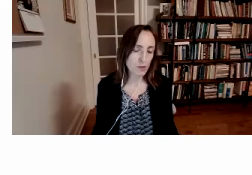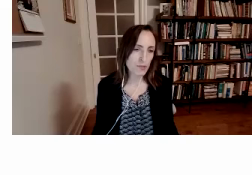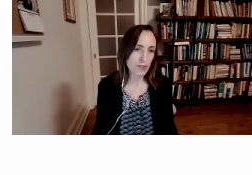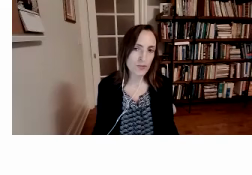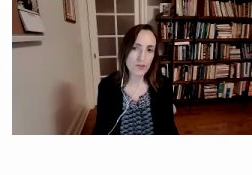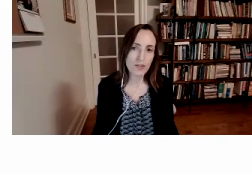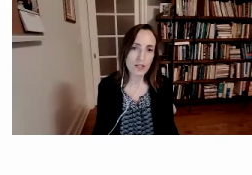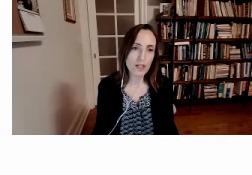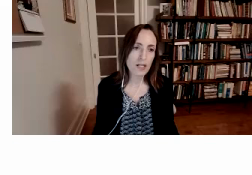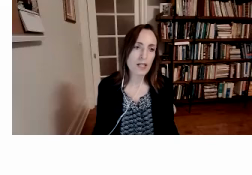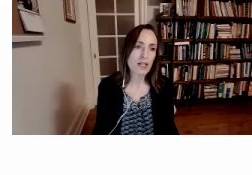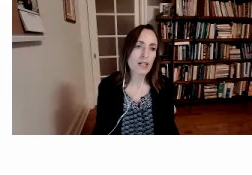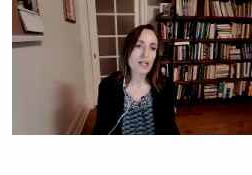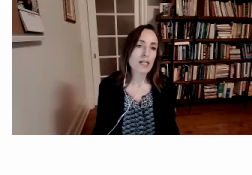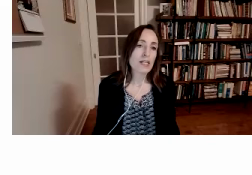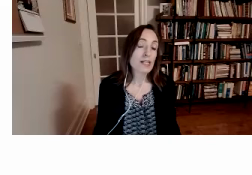prosodic prominence.